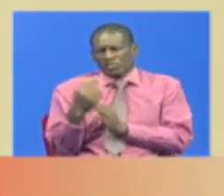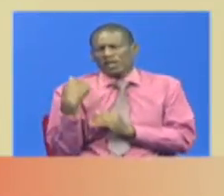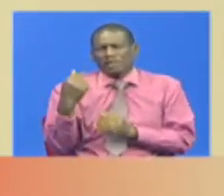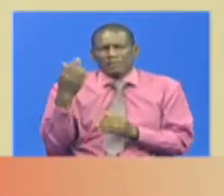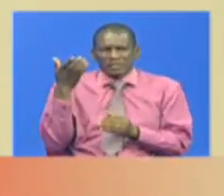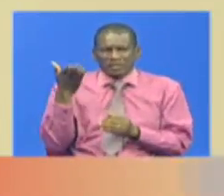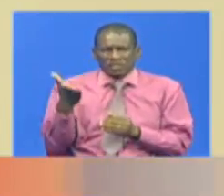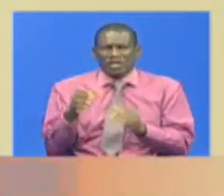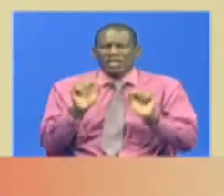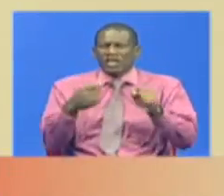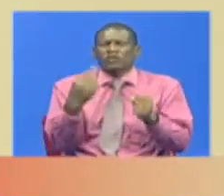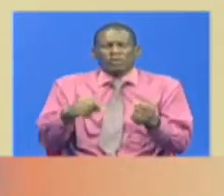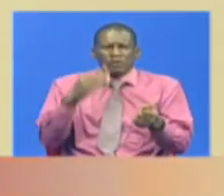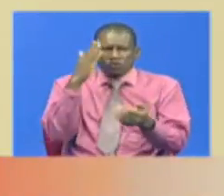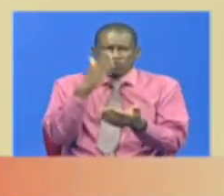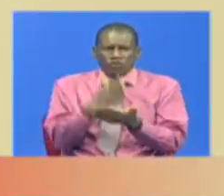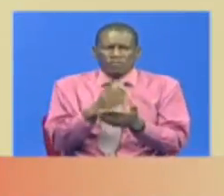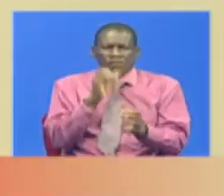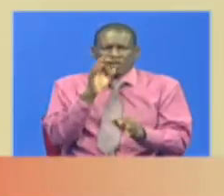be ascertained whether they are